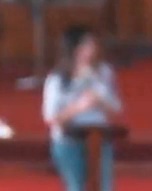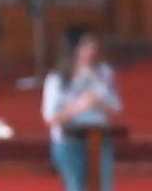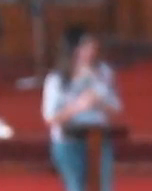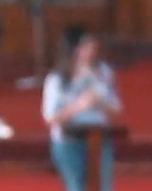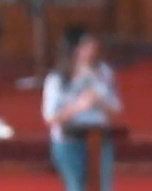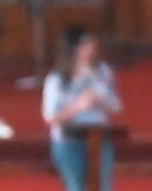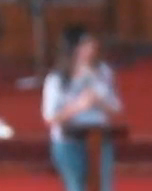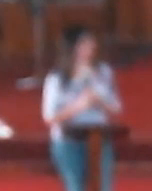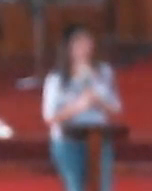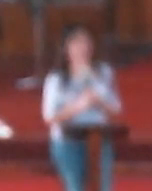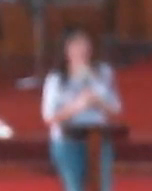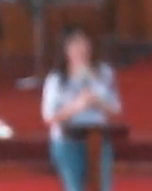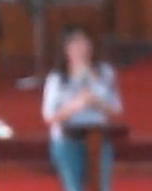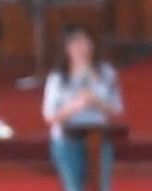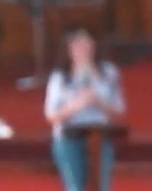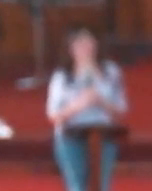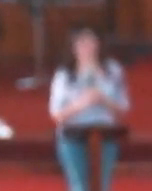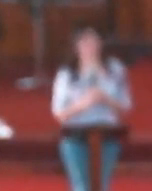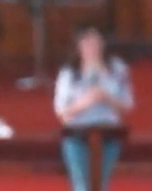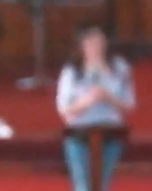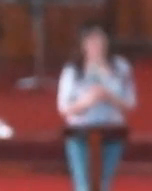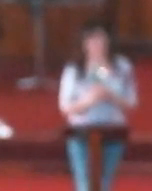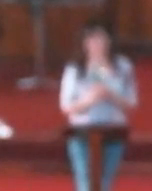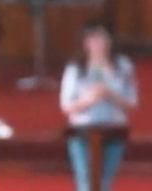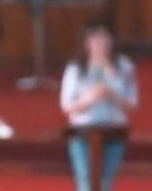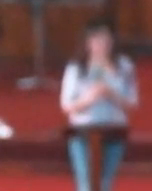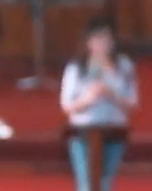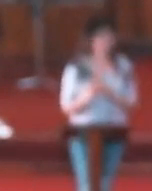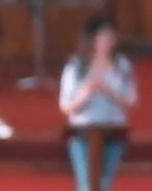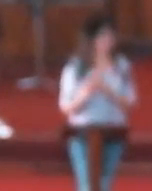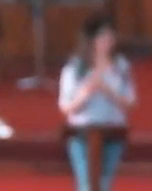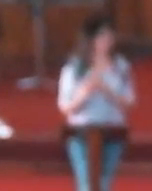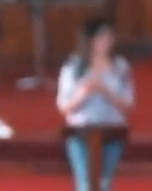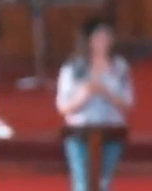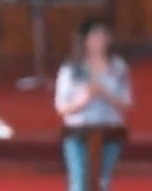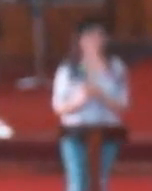último, abran sus billeteras y pónganlo en el canasto. Ajá.